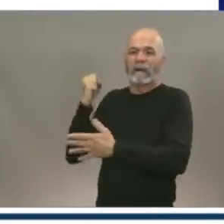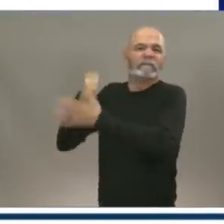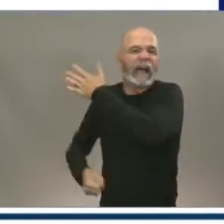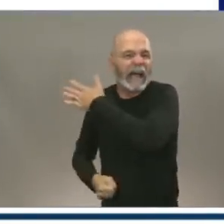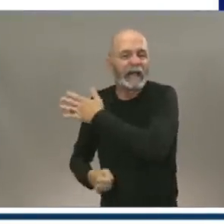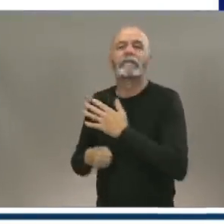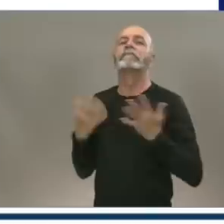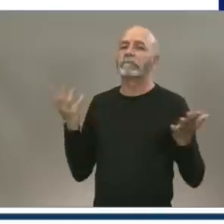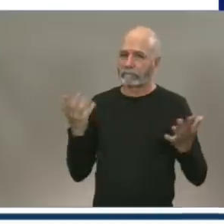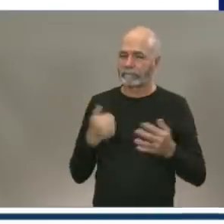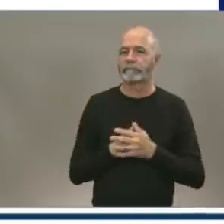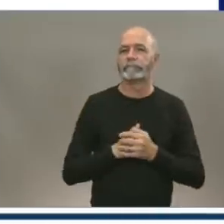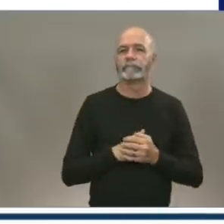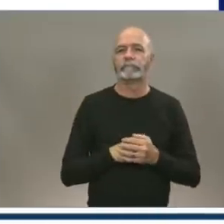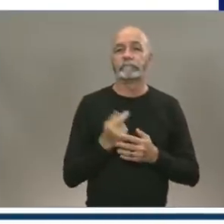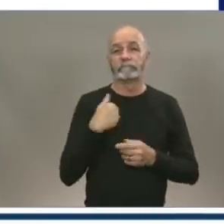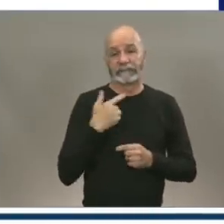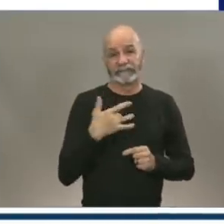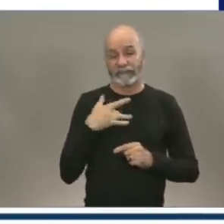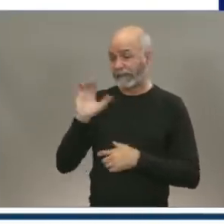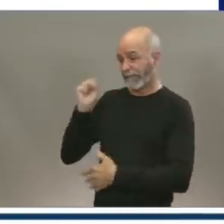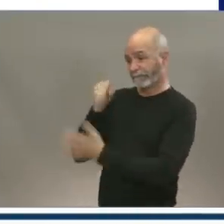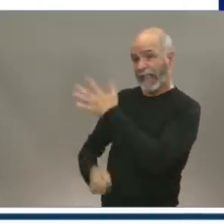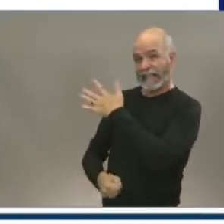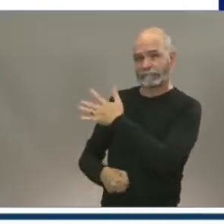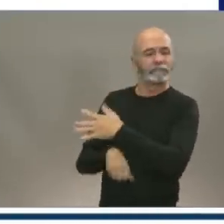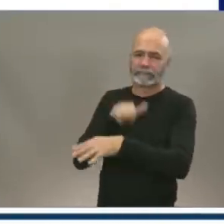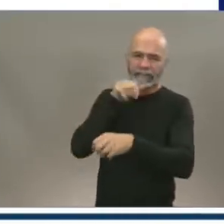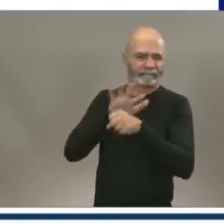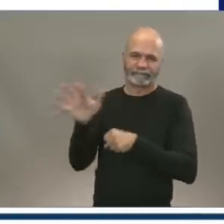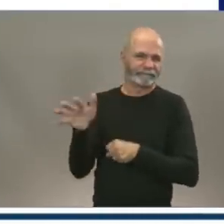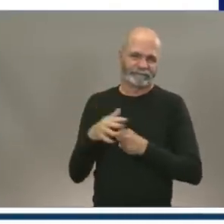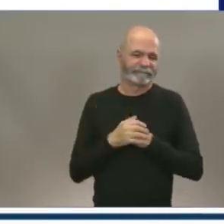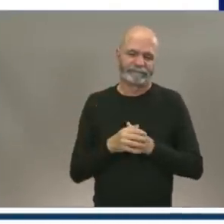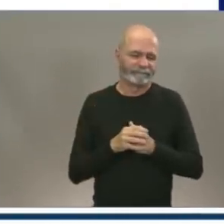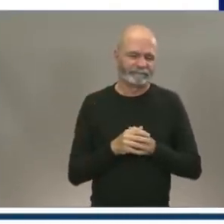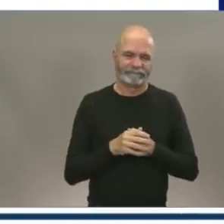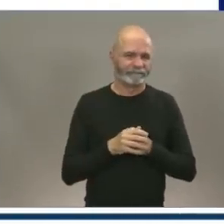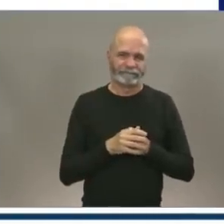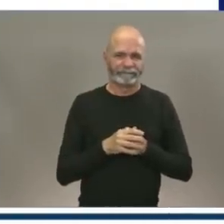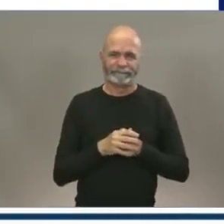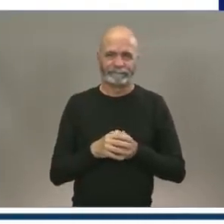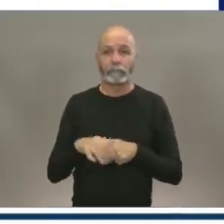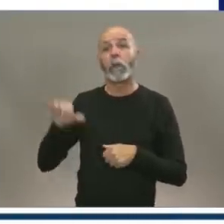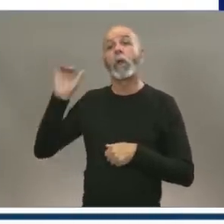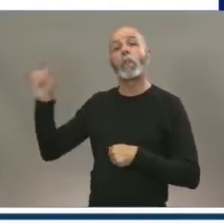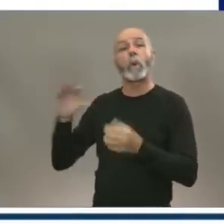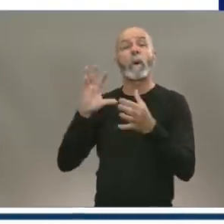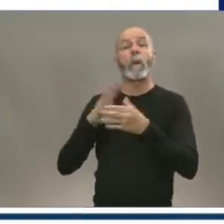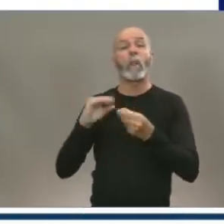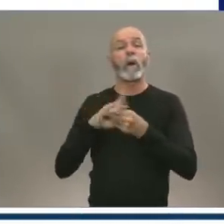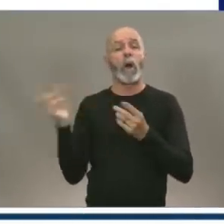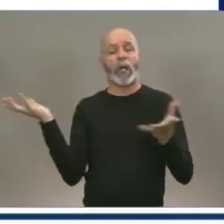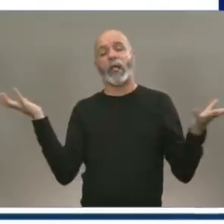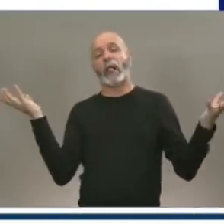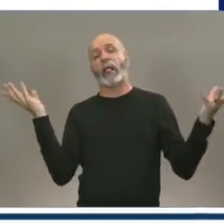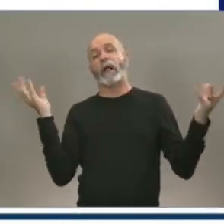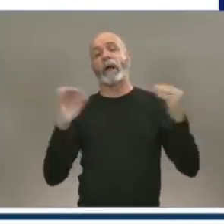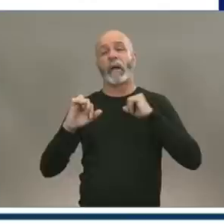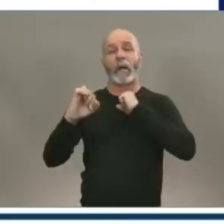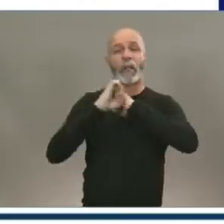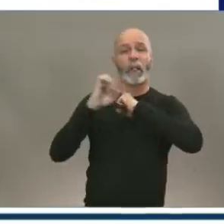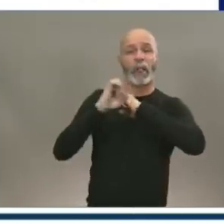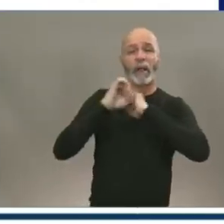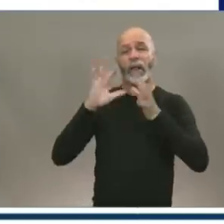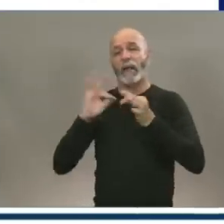fine is sufficient, and I think the tone that was taken subsequent to then and is just really